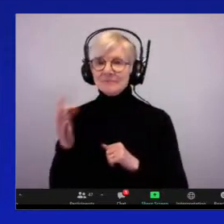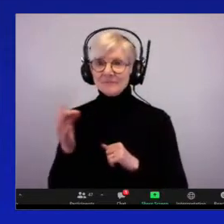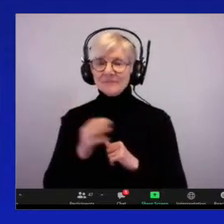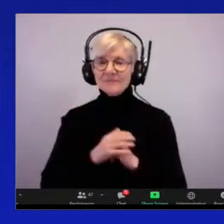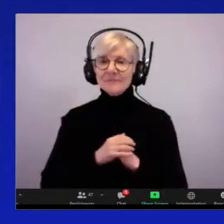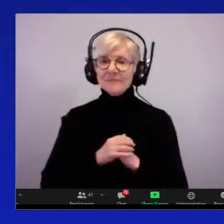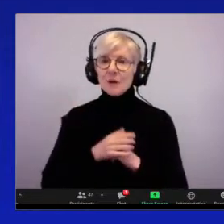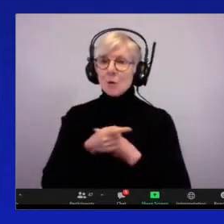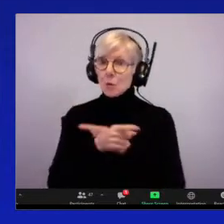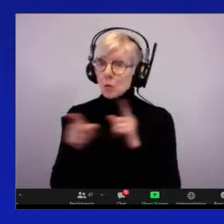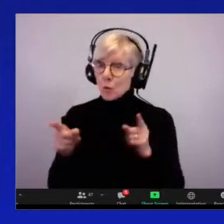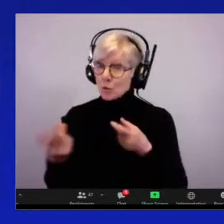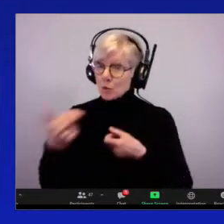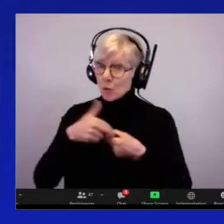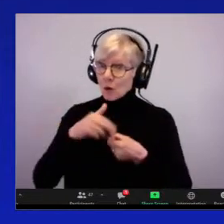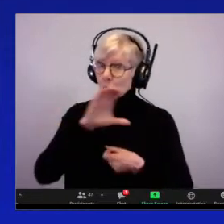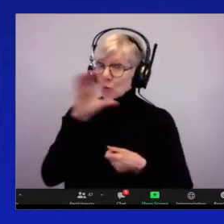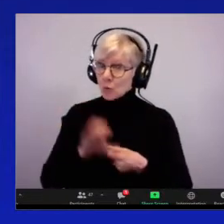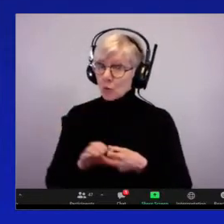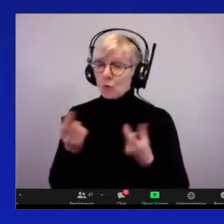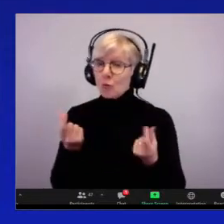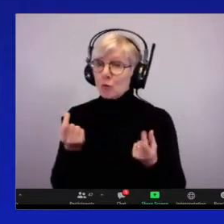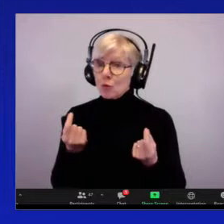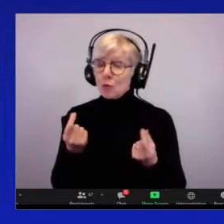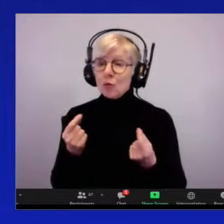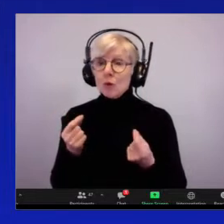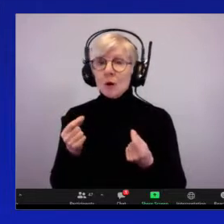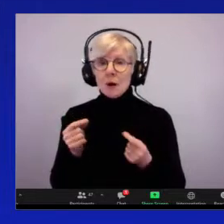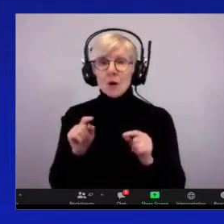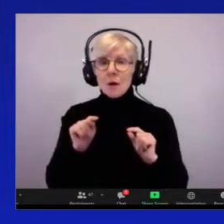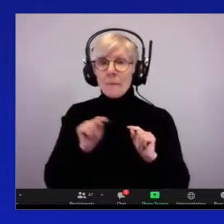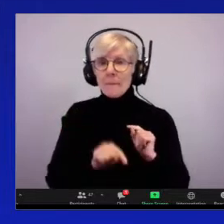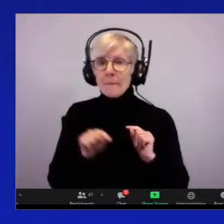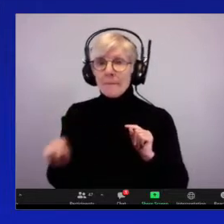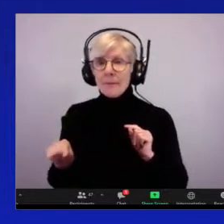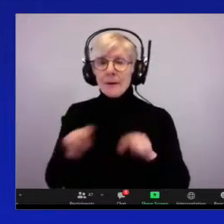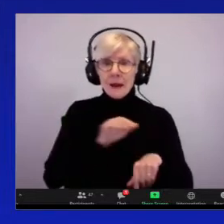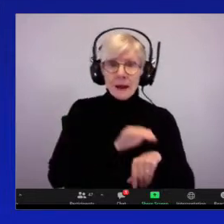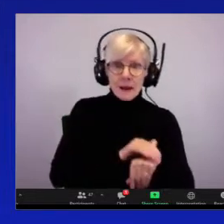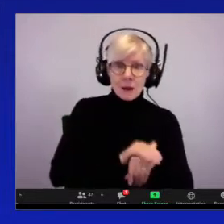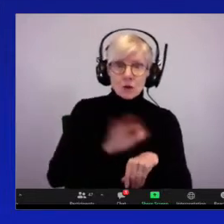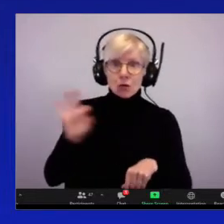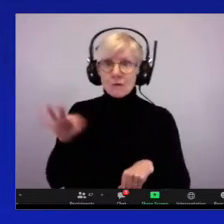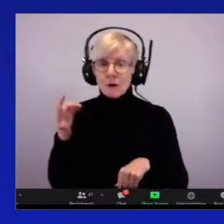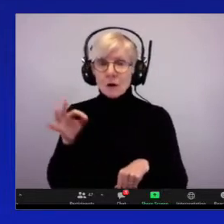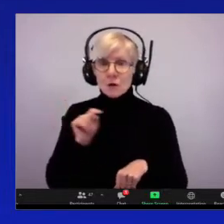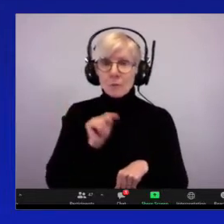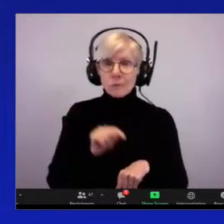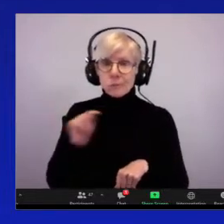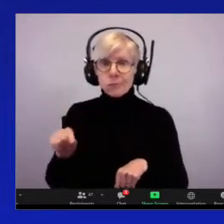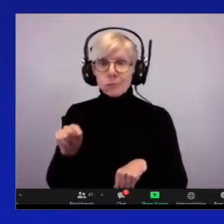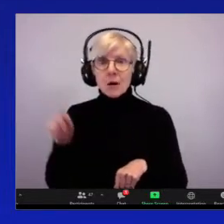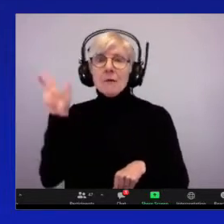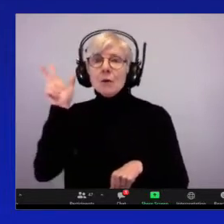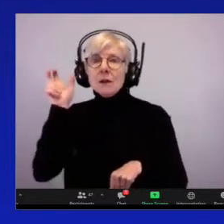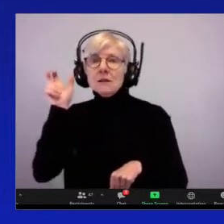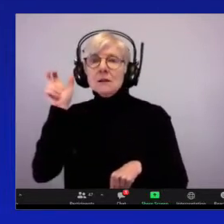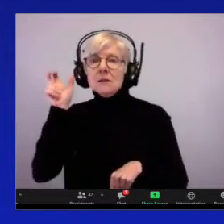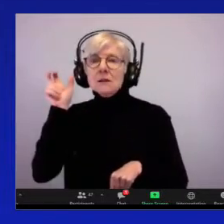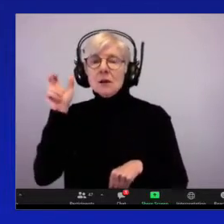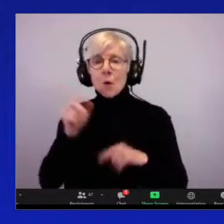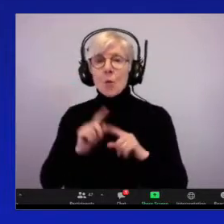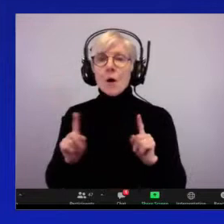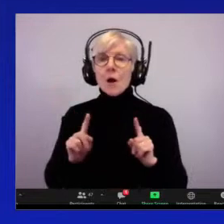Zoom, you may select audio interpretation to hear today's briefing in your preferred language. It's usually at the